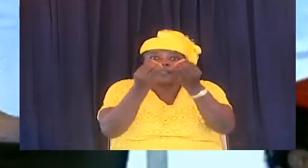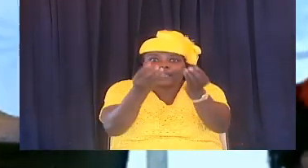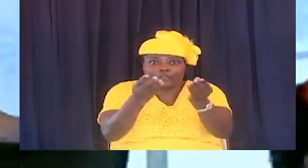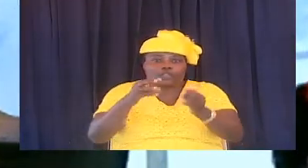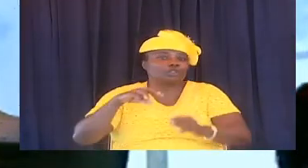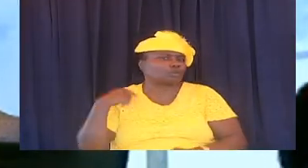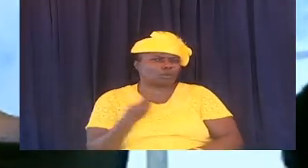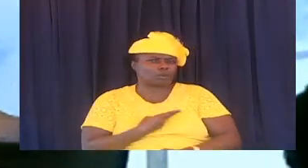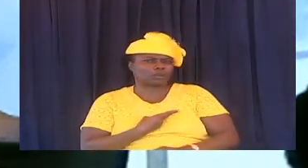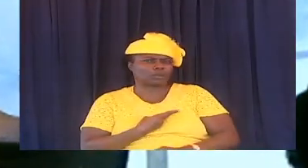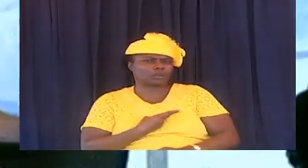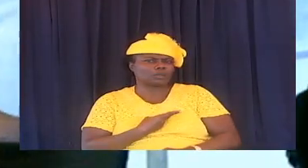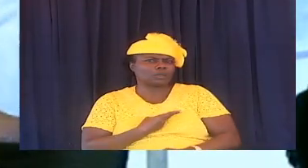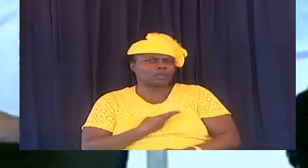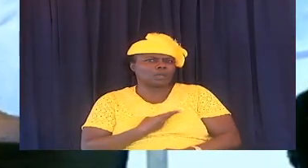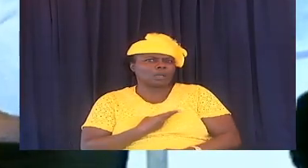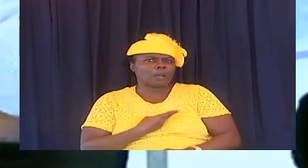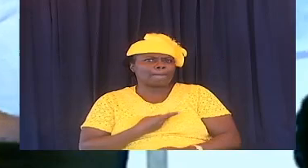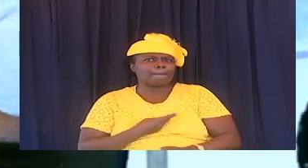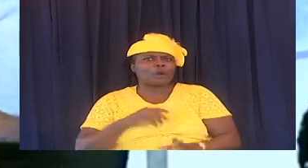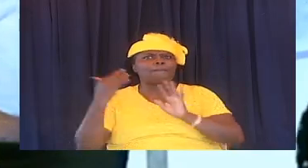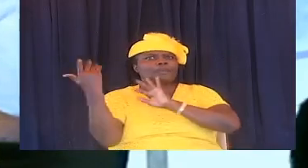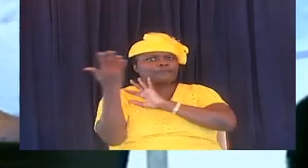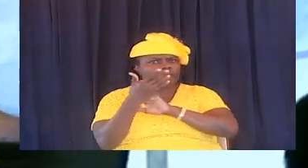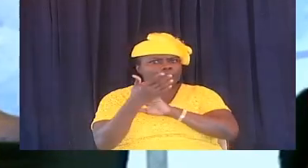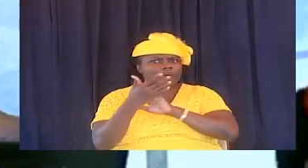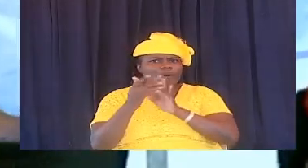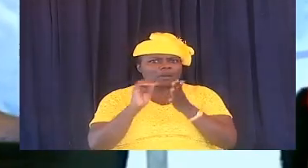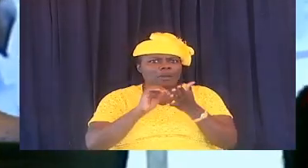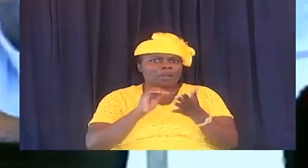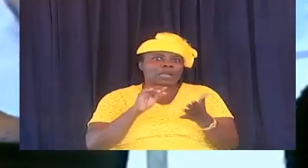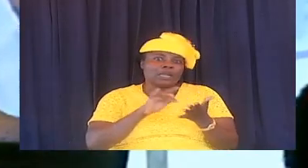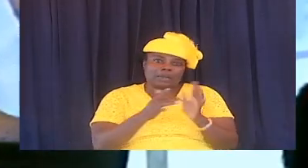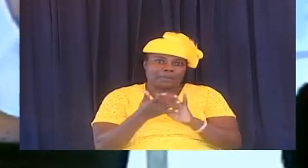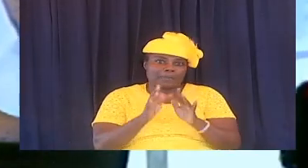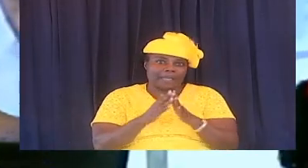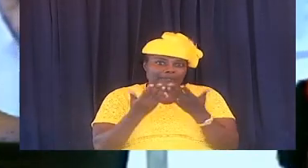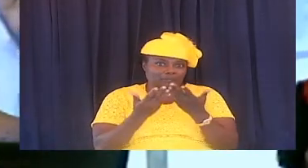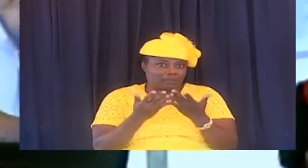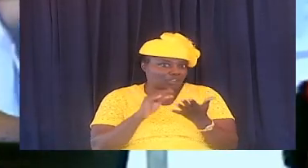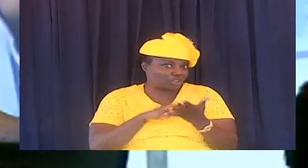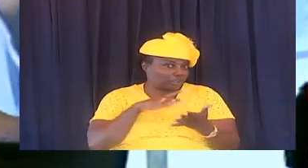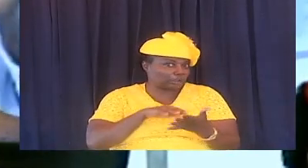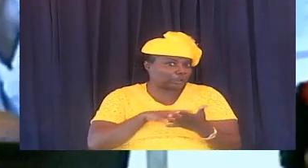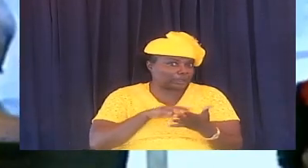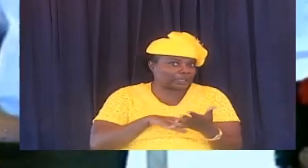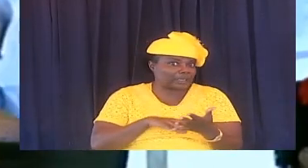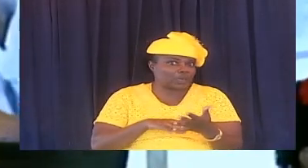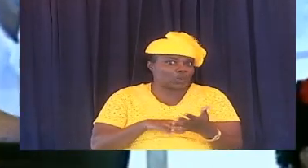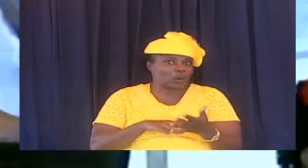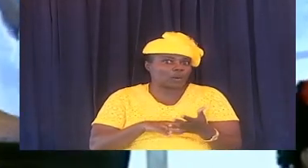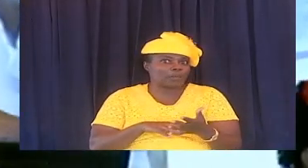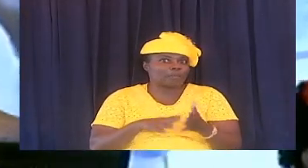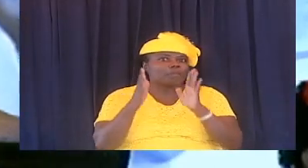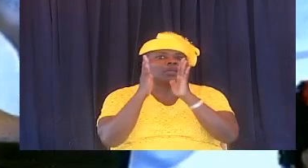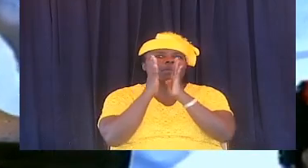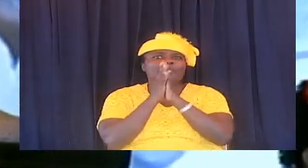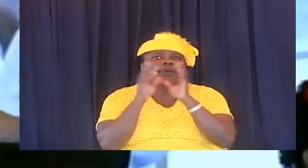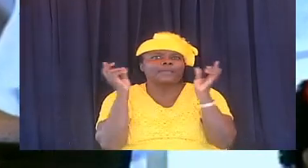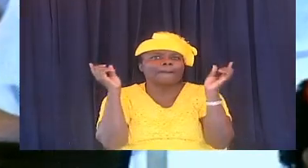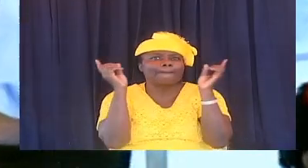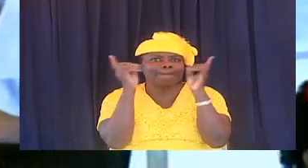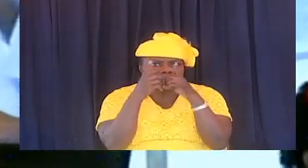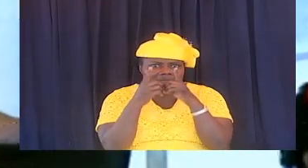just before Bible study, there is prayer meeting. I'm making a very special